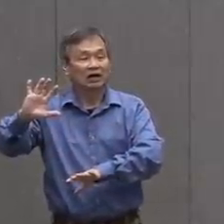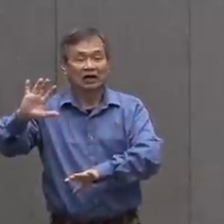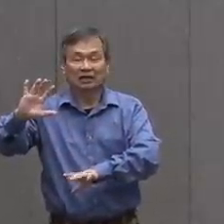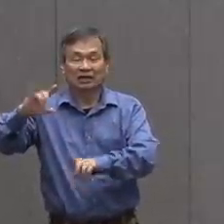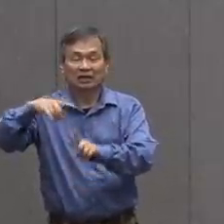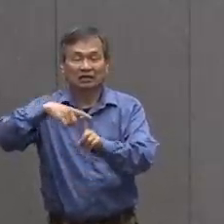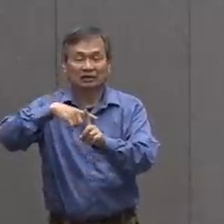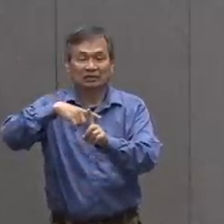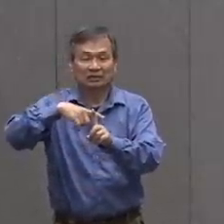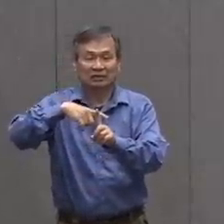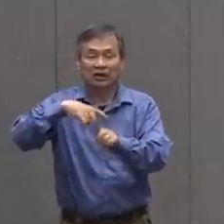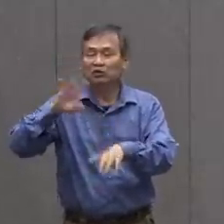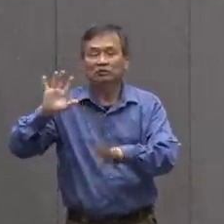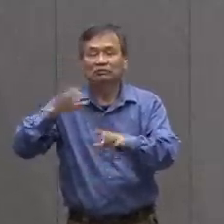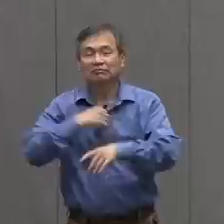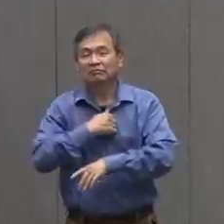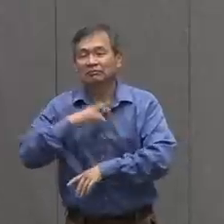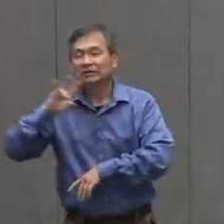plus